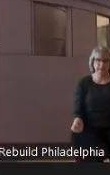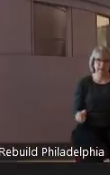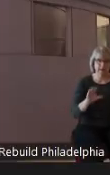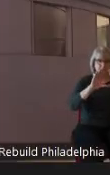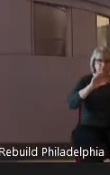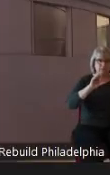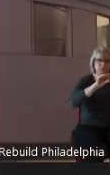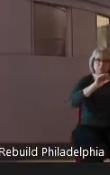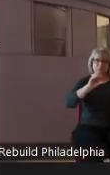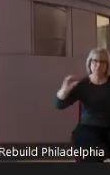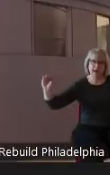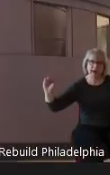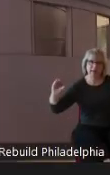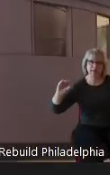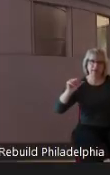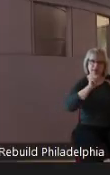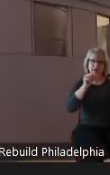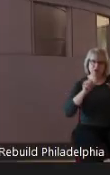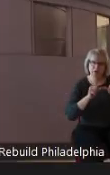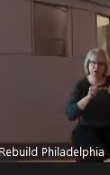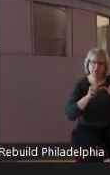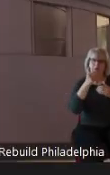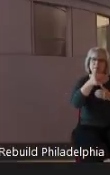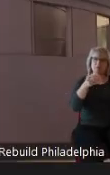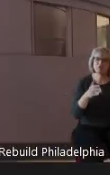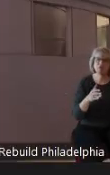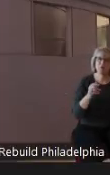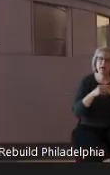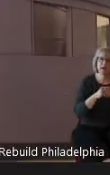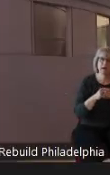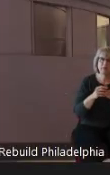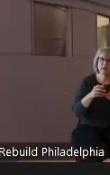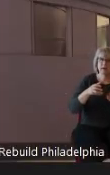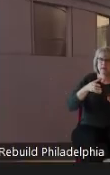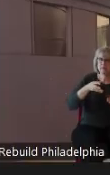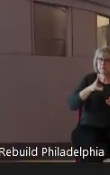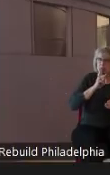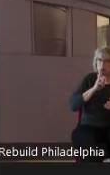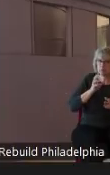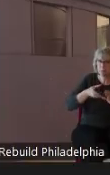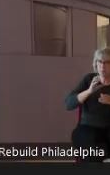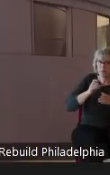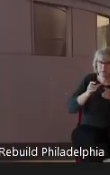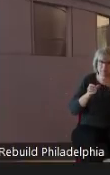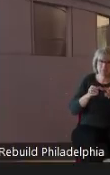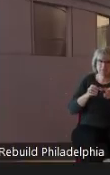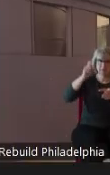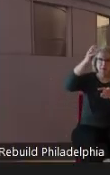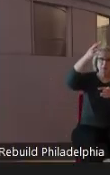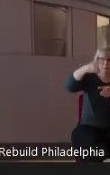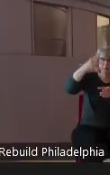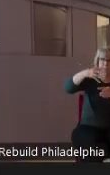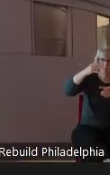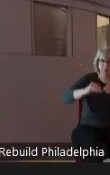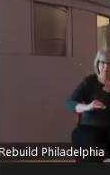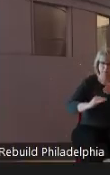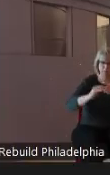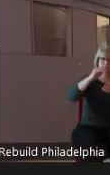mat area. The room will also have a drinking fountain and a bottle filler for your mid-workout